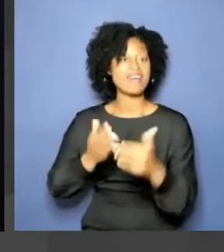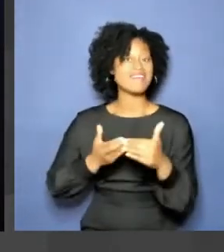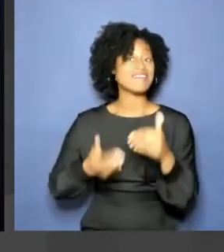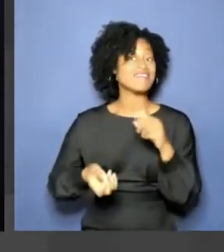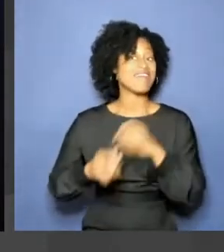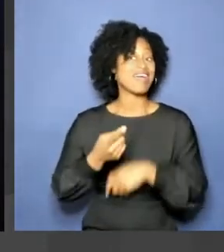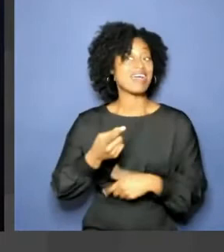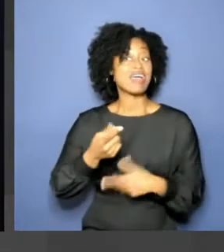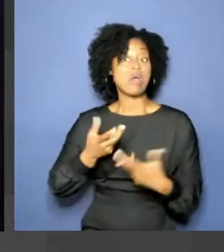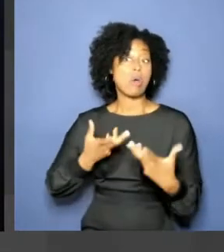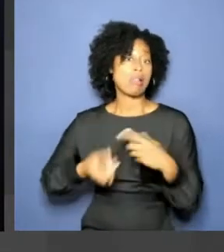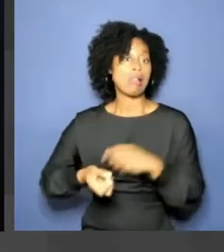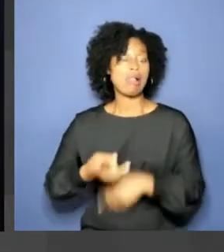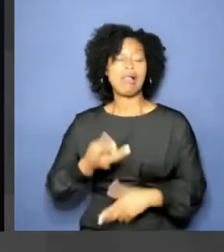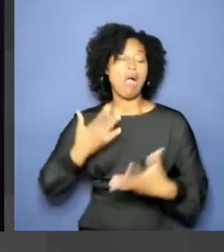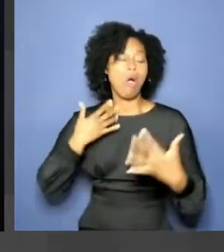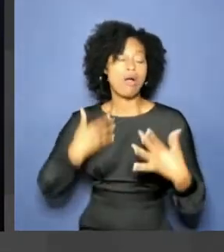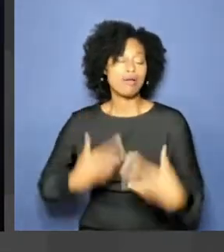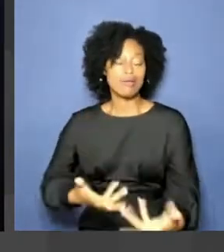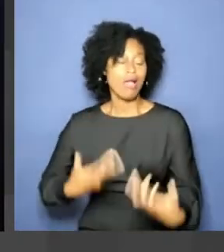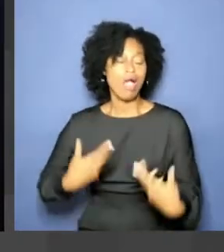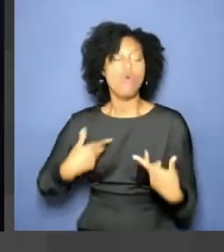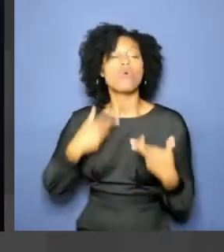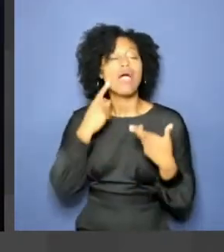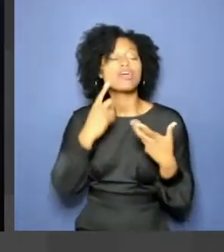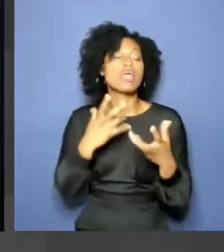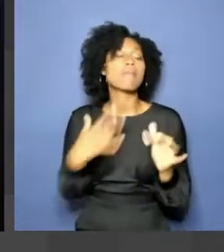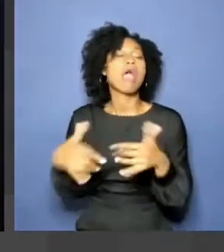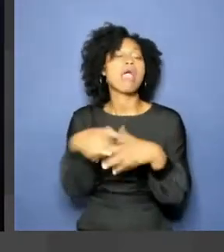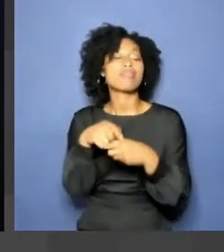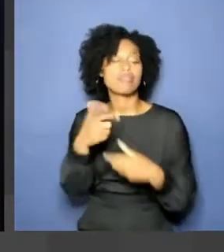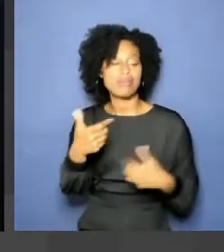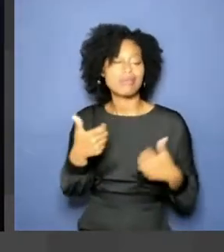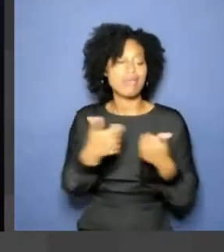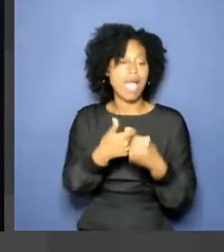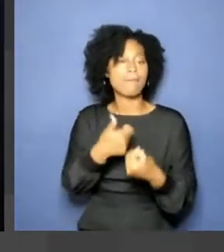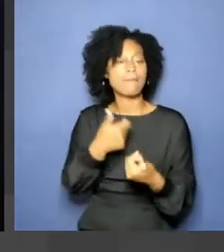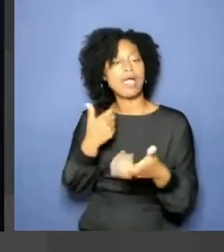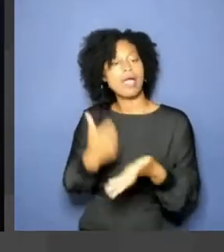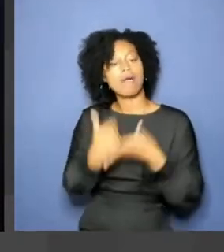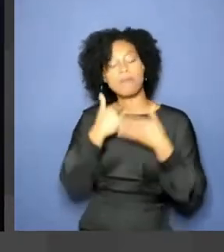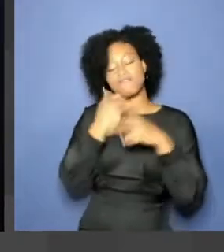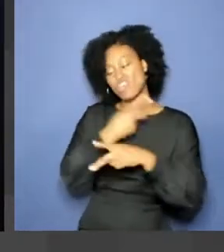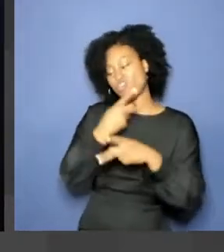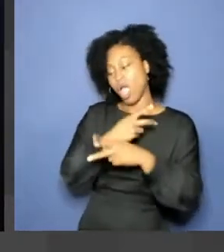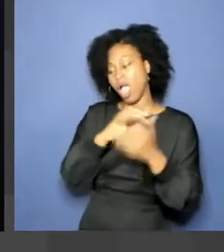a good way of doing that is actually playing in the game and see which areas that can be improved.